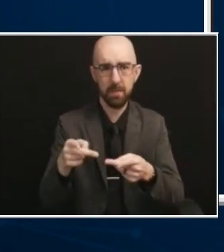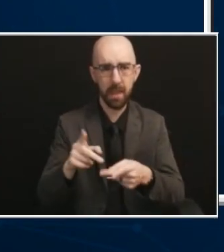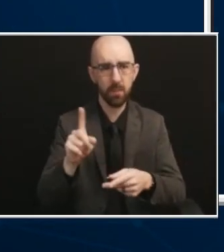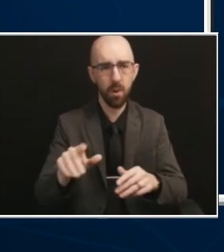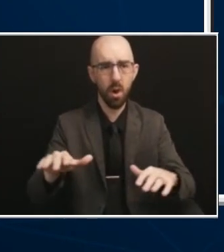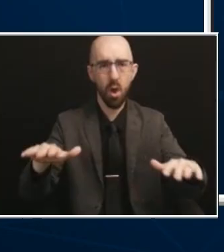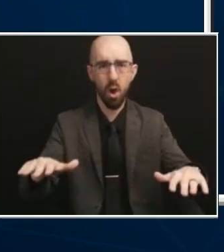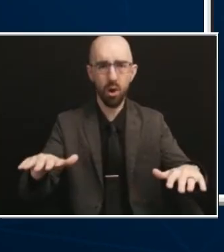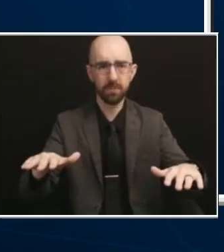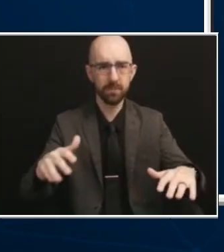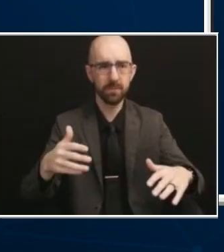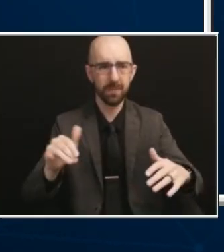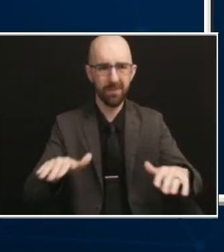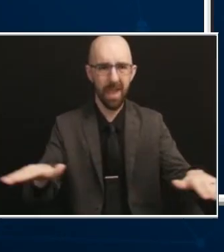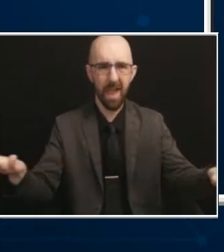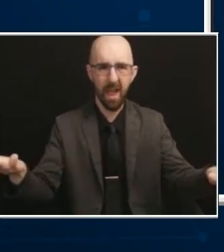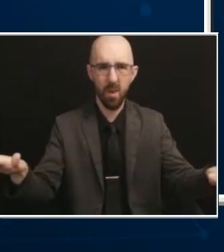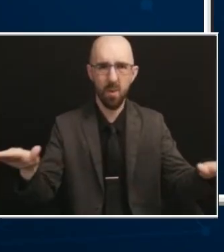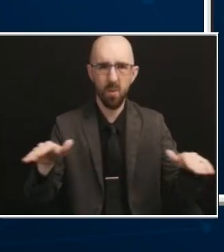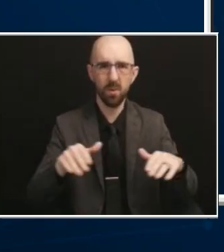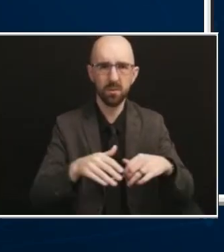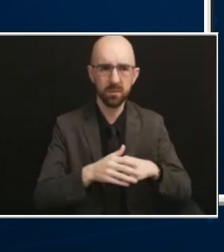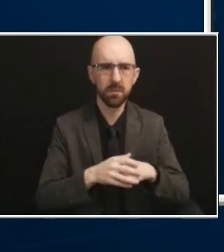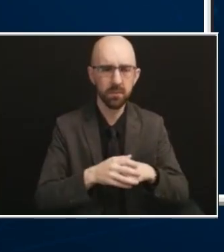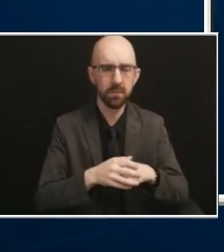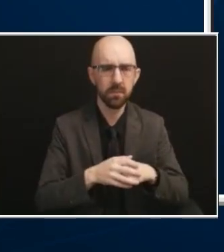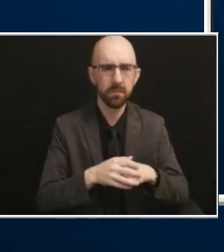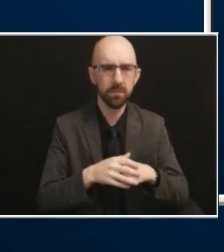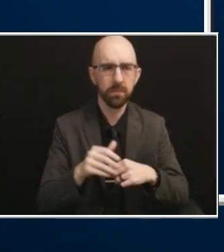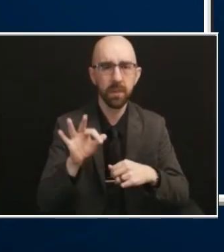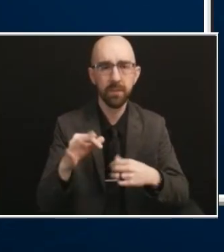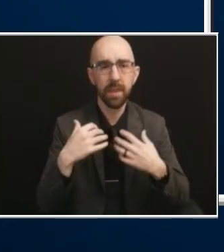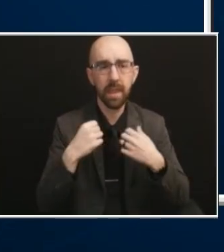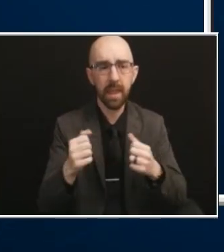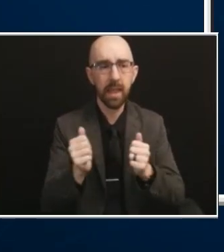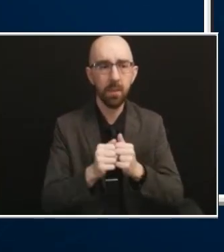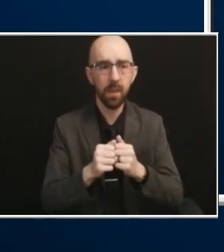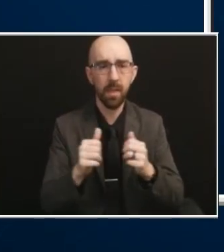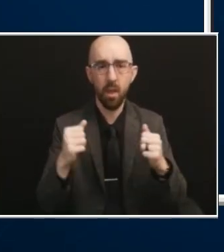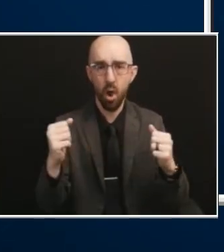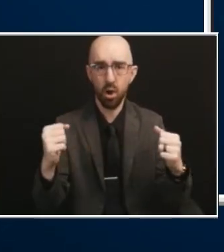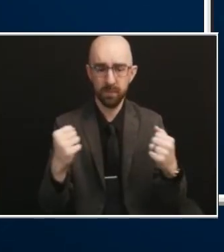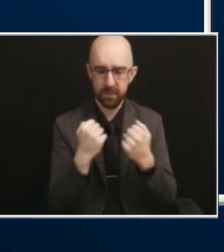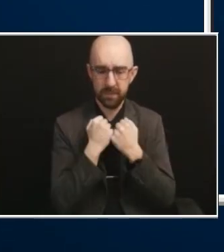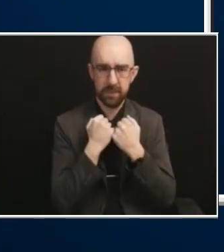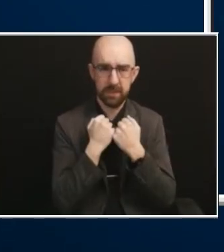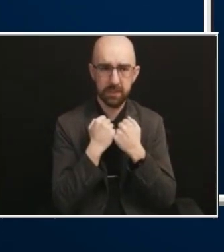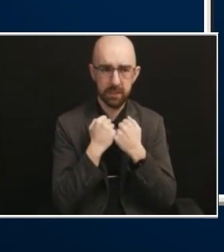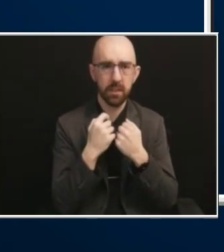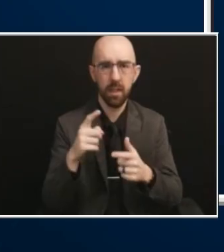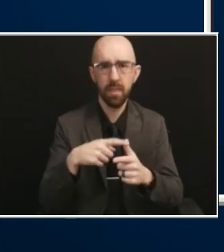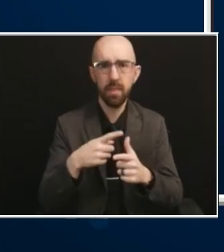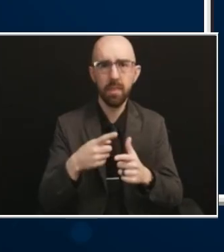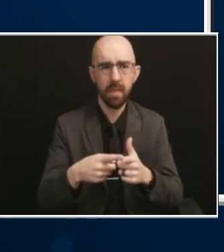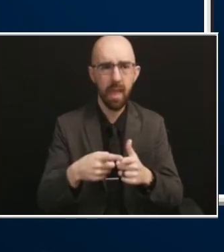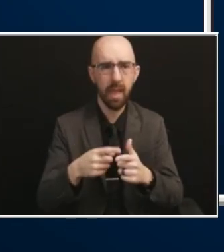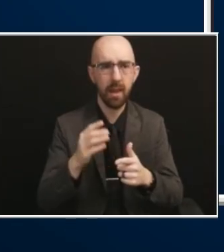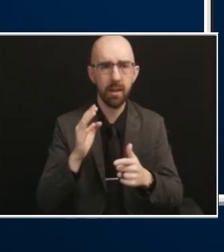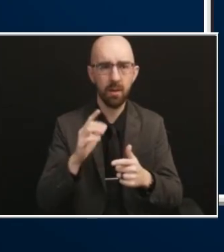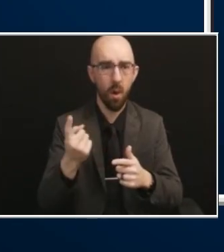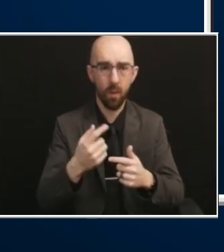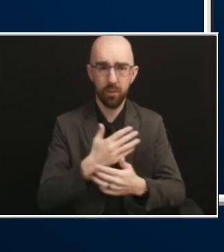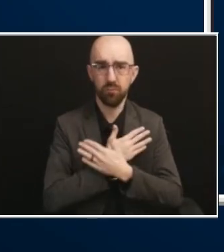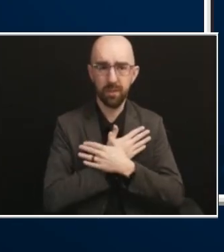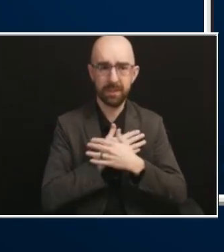an out position. If you're healing with your arms by your side, then, and always resting with your arms by your